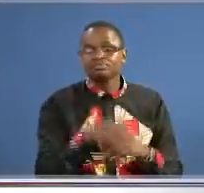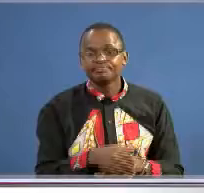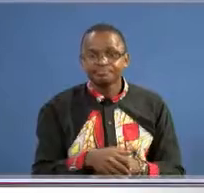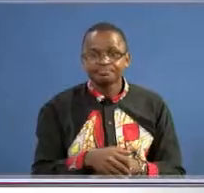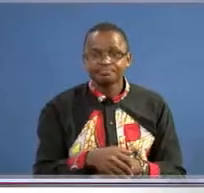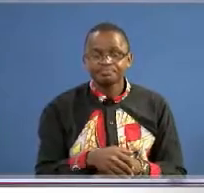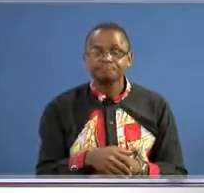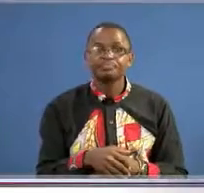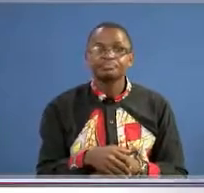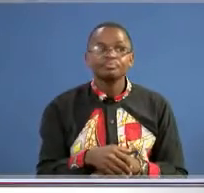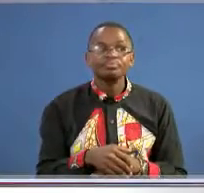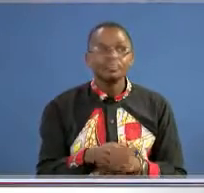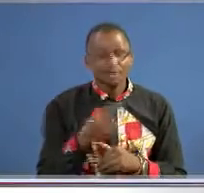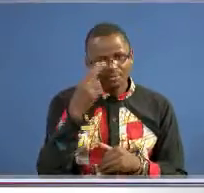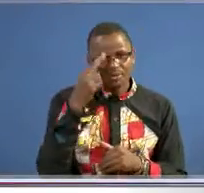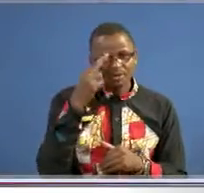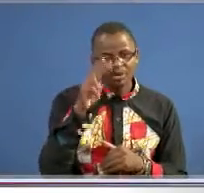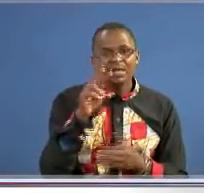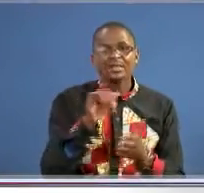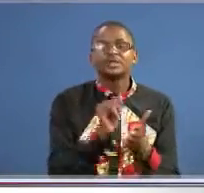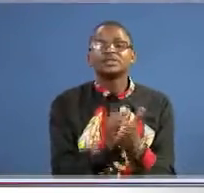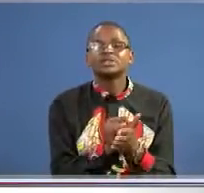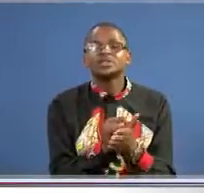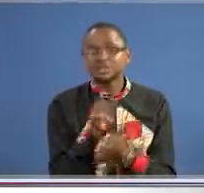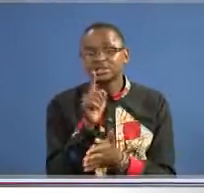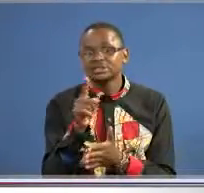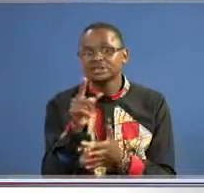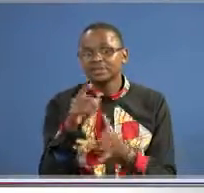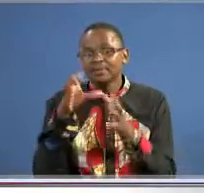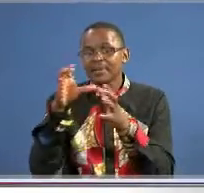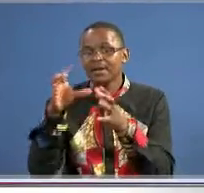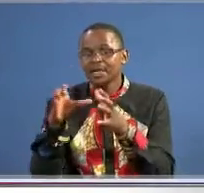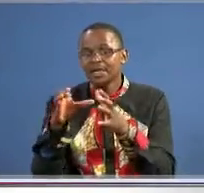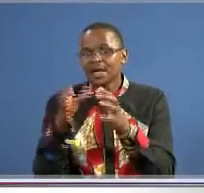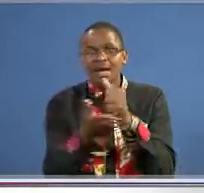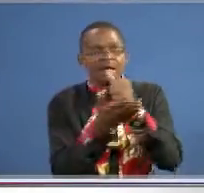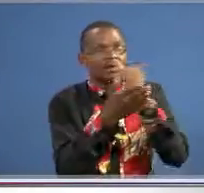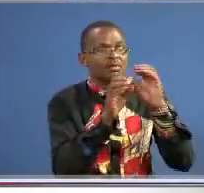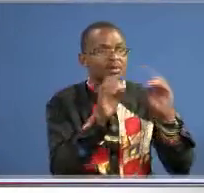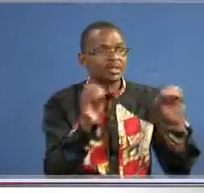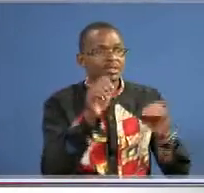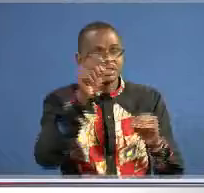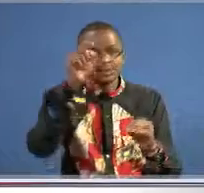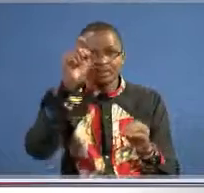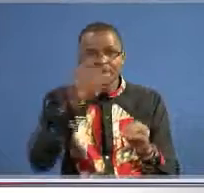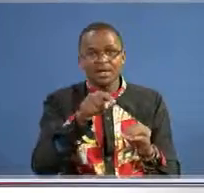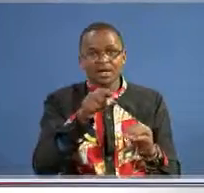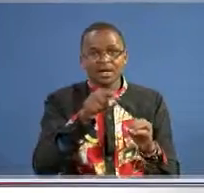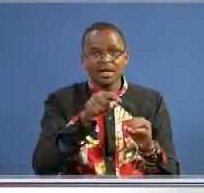kwa sababu ameona kwamba hiki chama hakimfai tena, yafaa na yeye